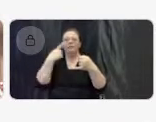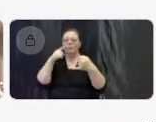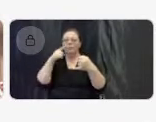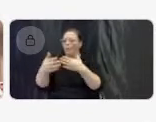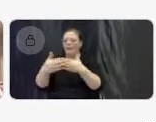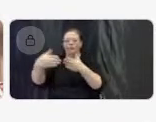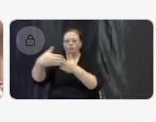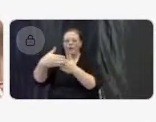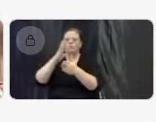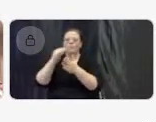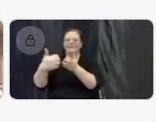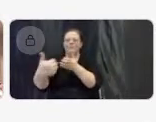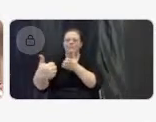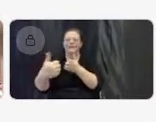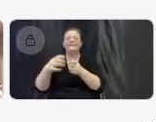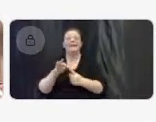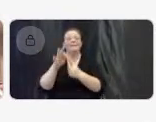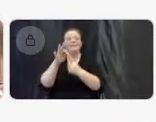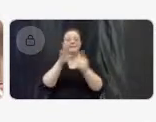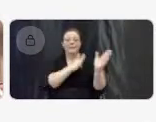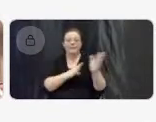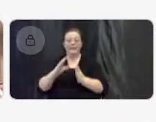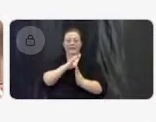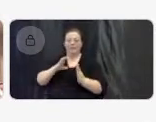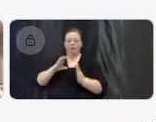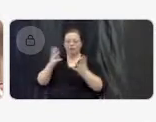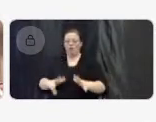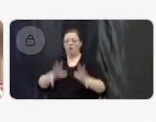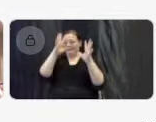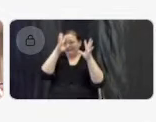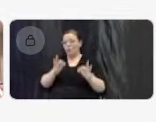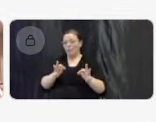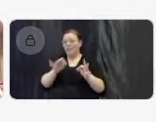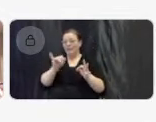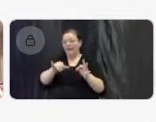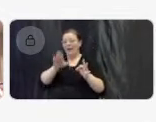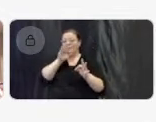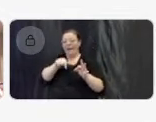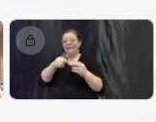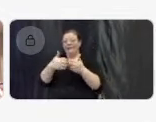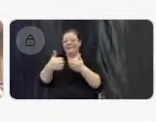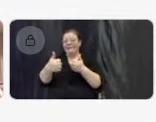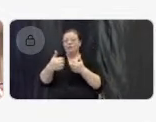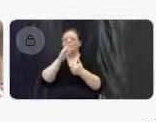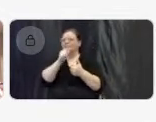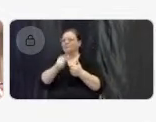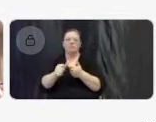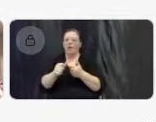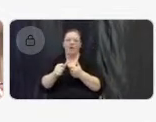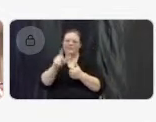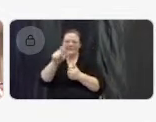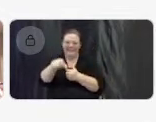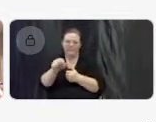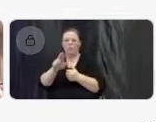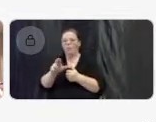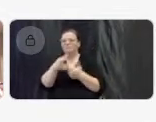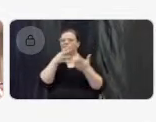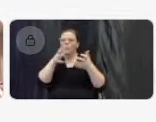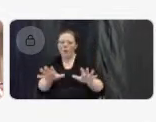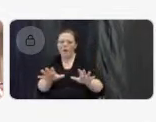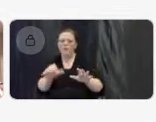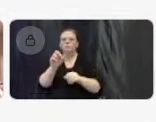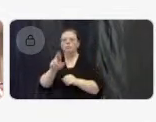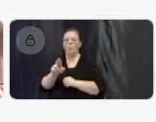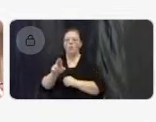subdivided unless the Planning Commission has determined that such an extension is not necessary or desirable or